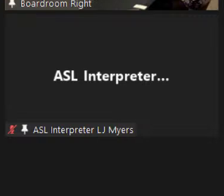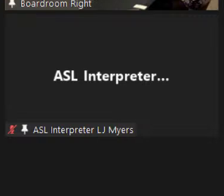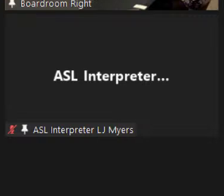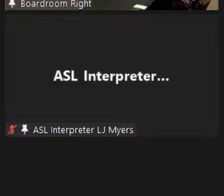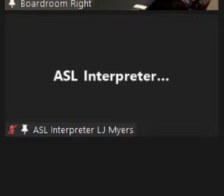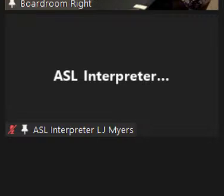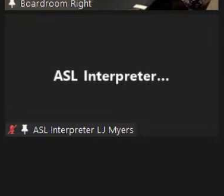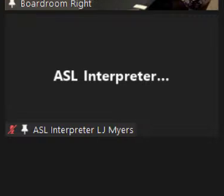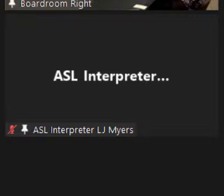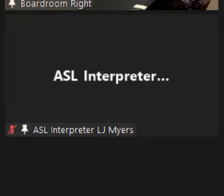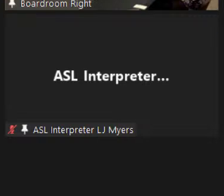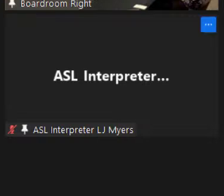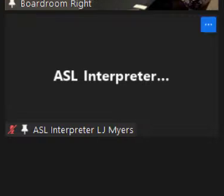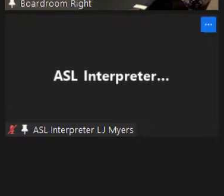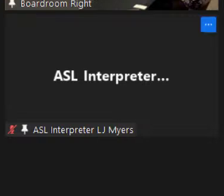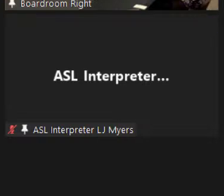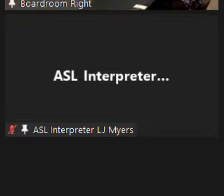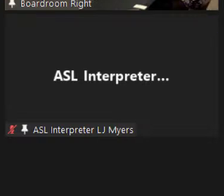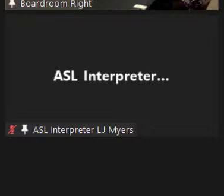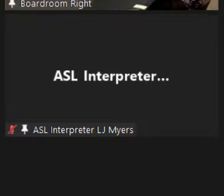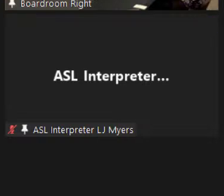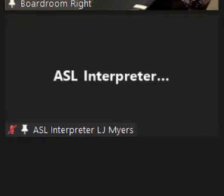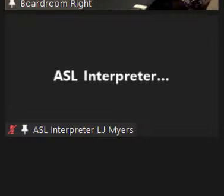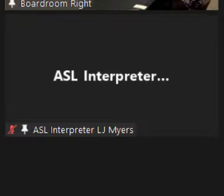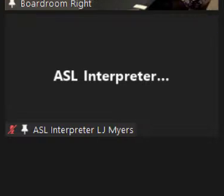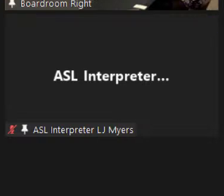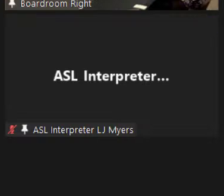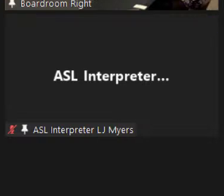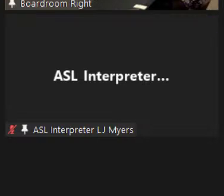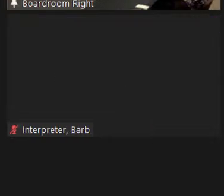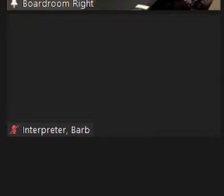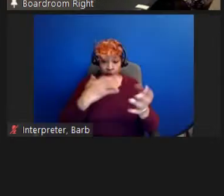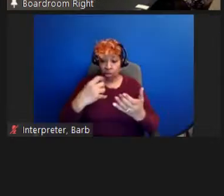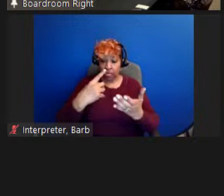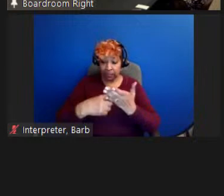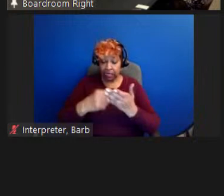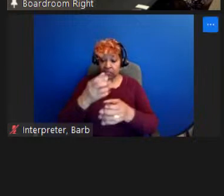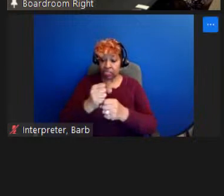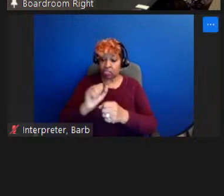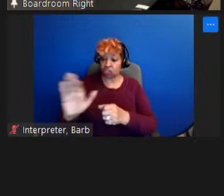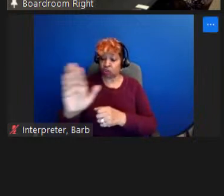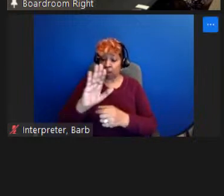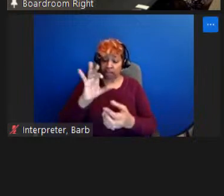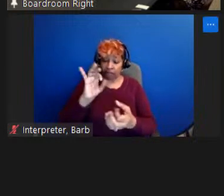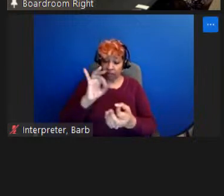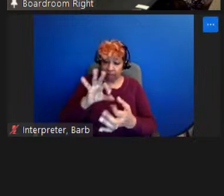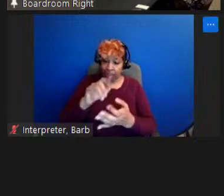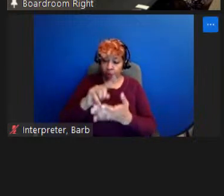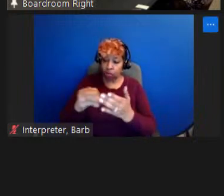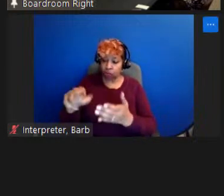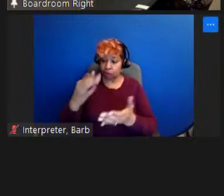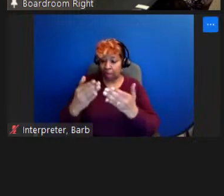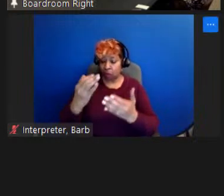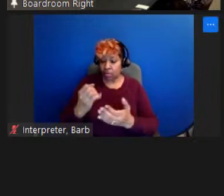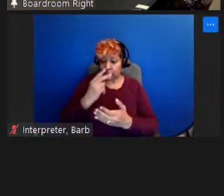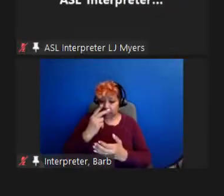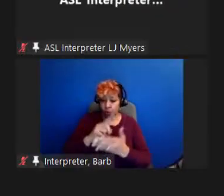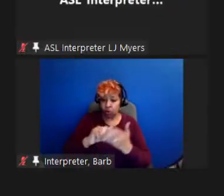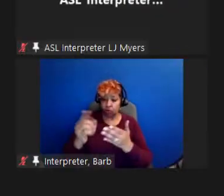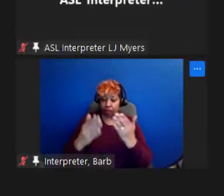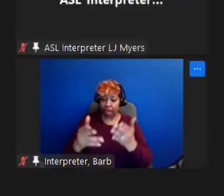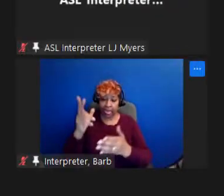of the 3 problem statement topics that we'd like to discuss, get some feedback from you all on what you may want to see, what you may be hearing out